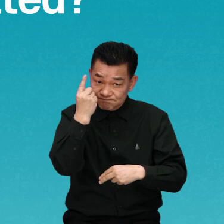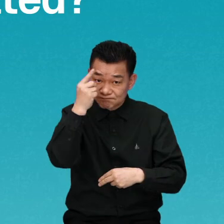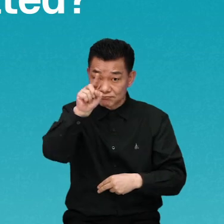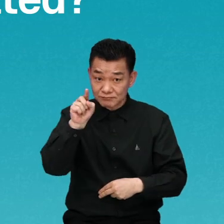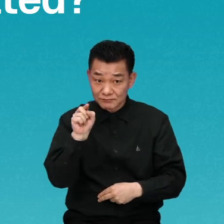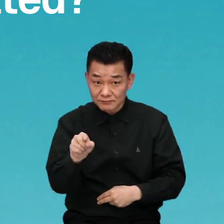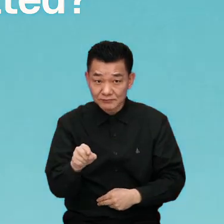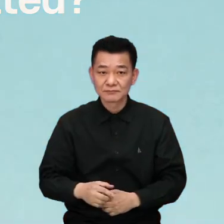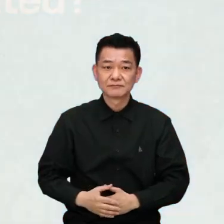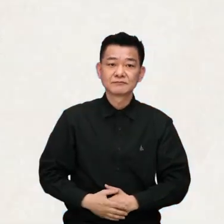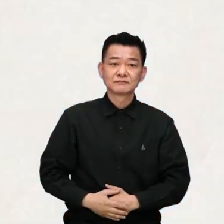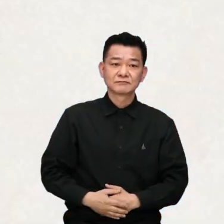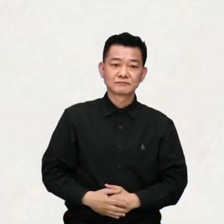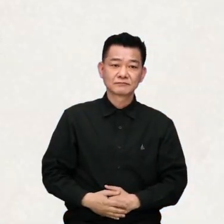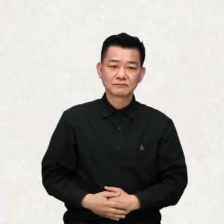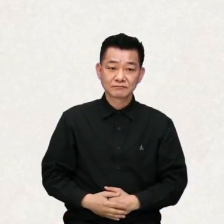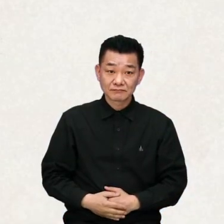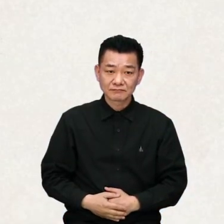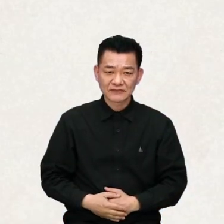submitted?